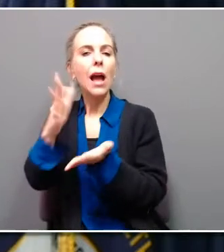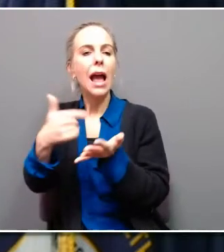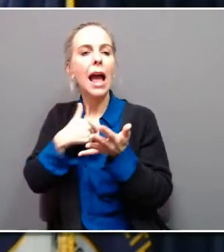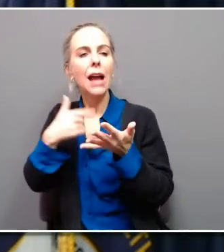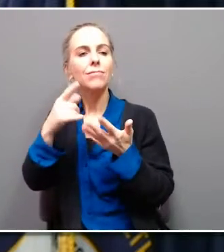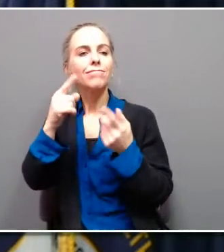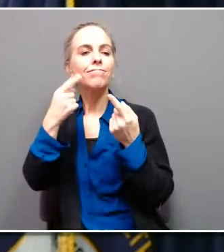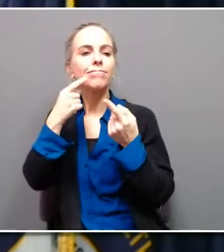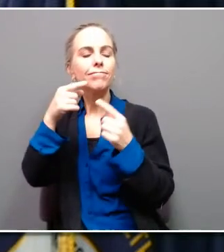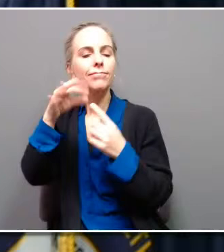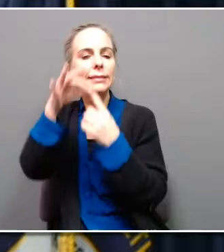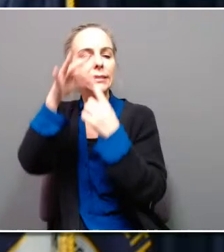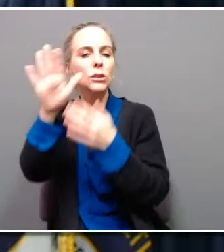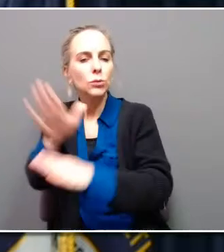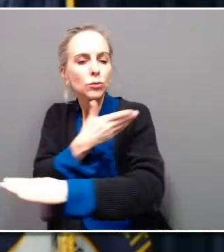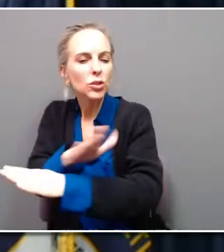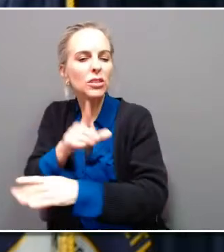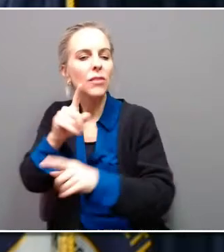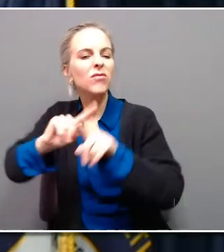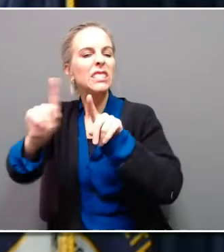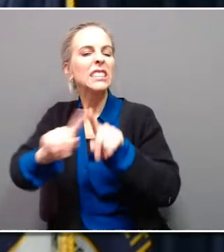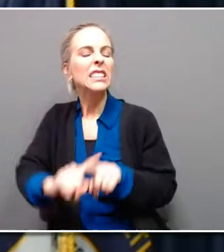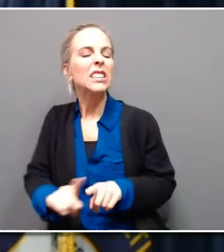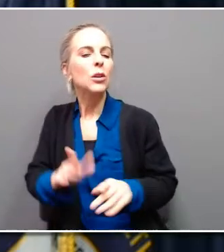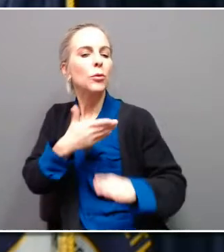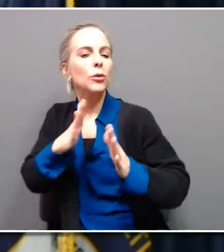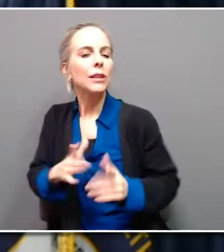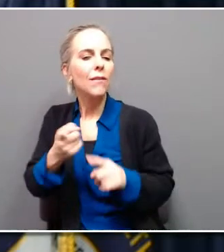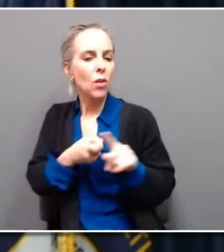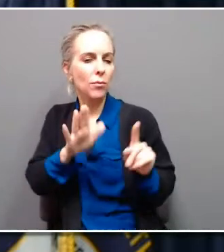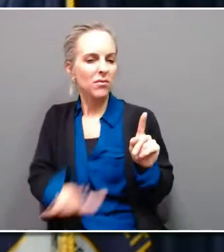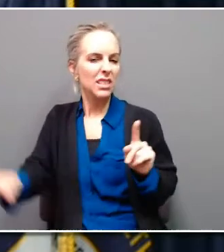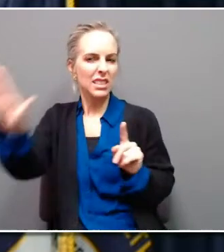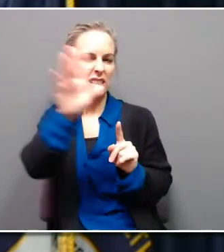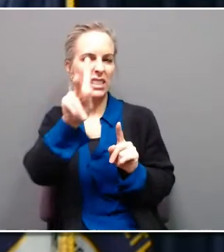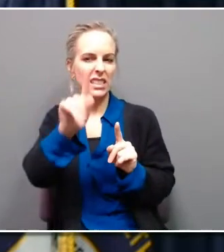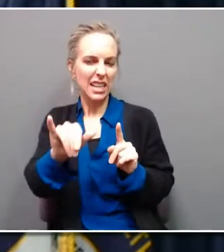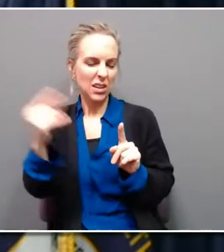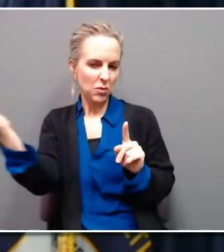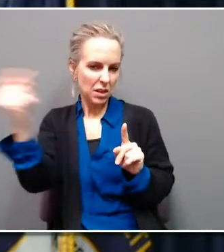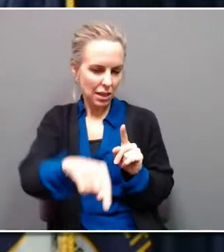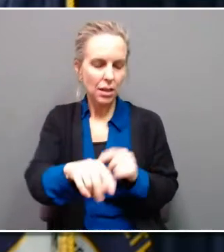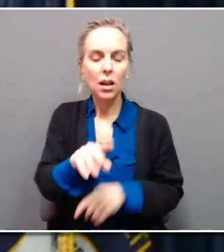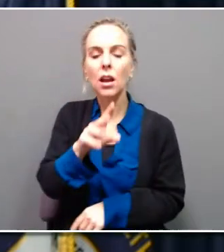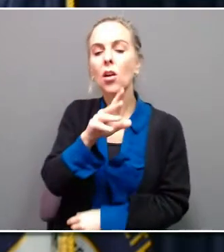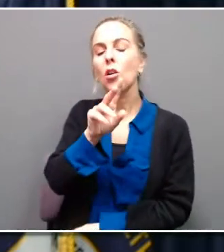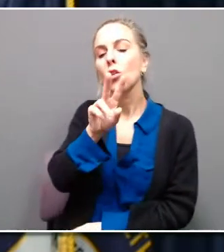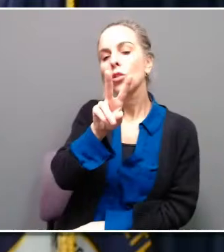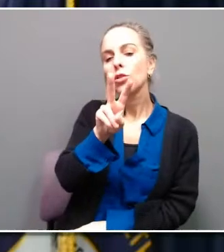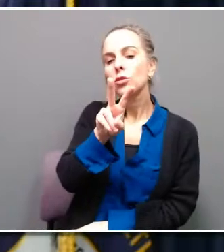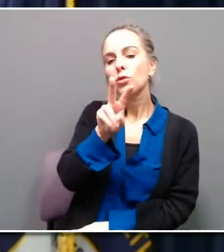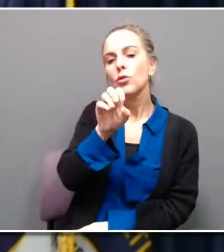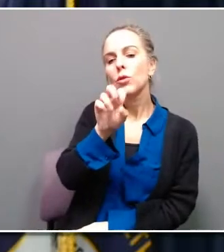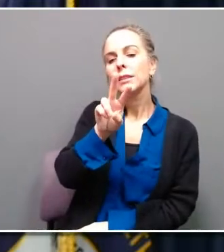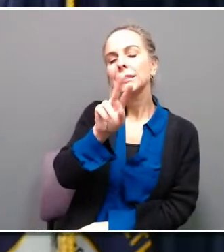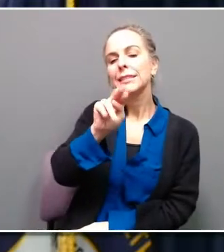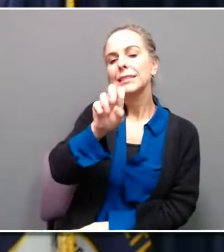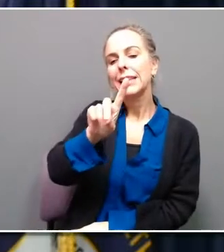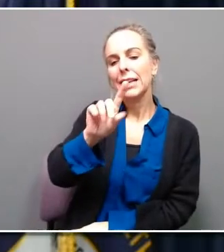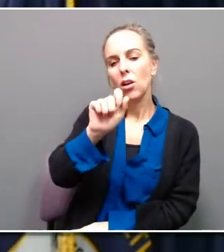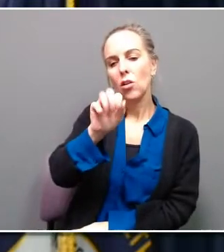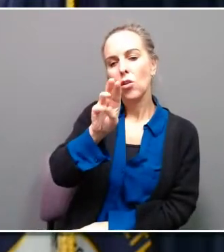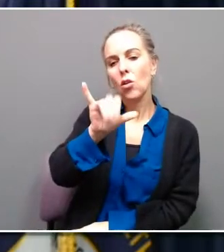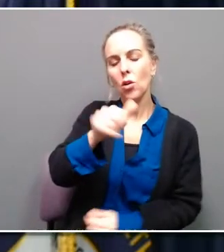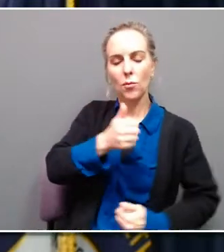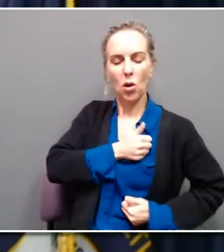Kentucky, including the 202nd Army Band of the Kentucky National Guard and the Kentucky State University Concert